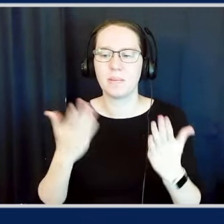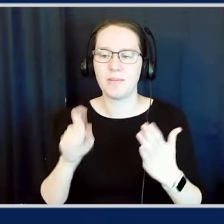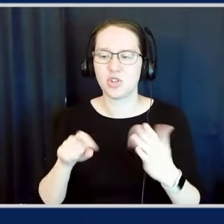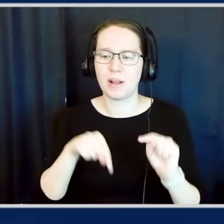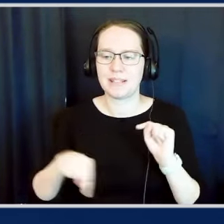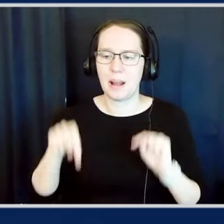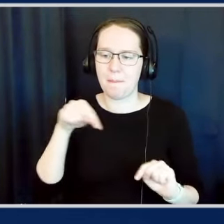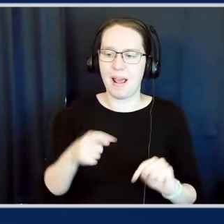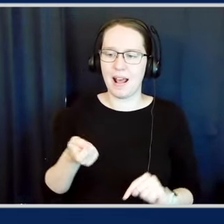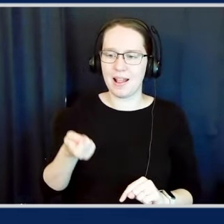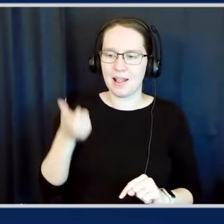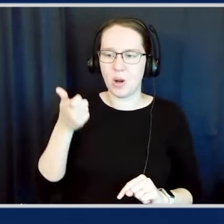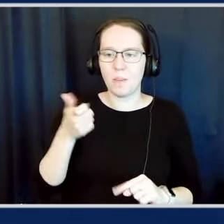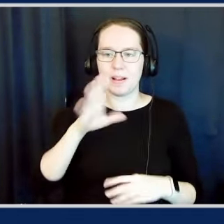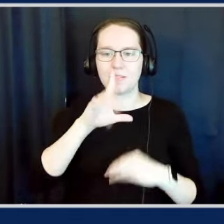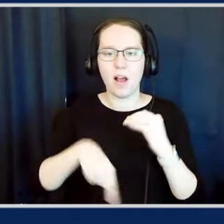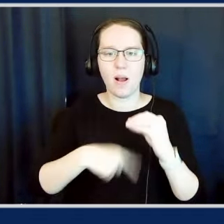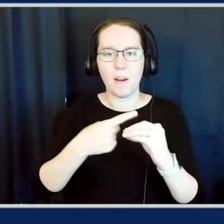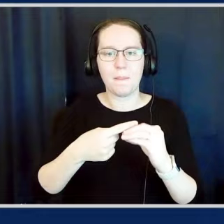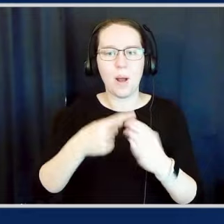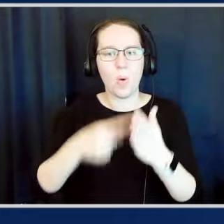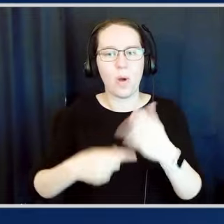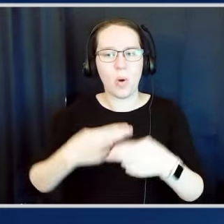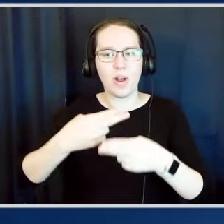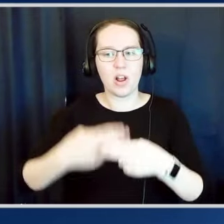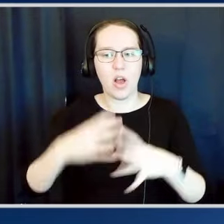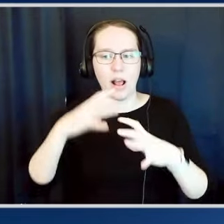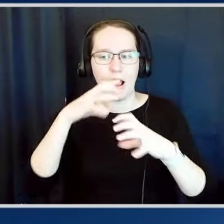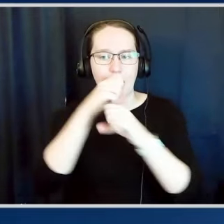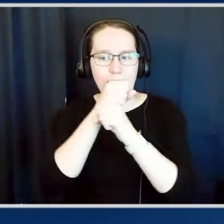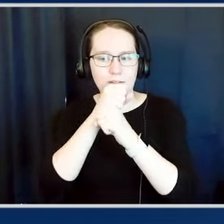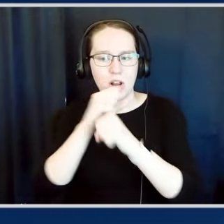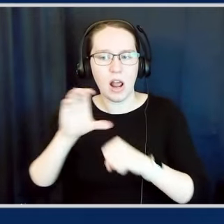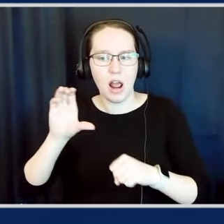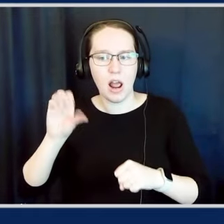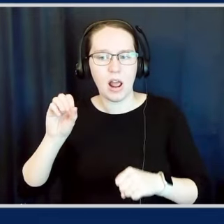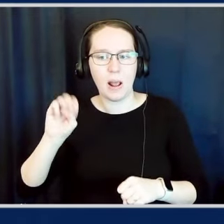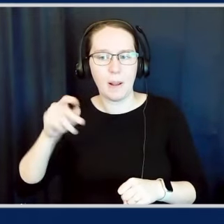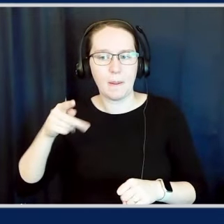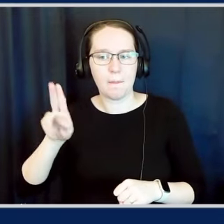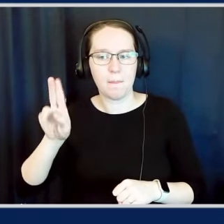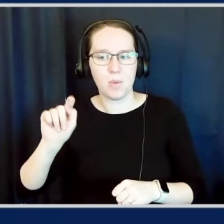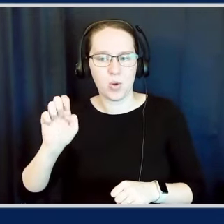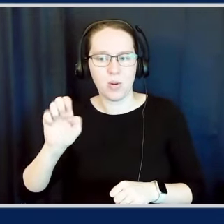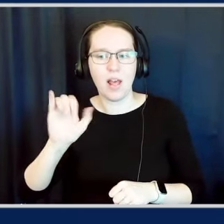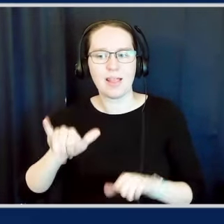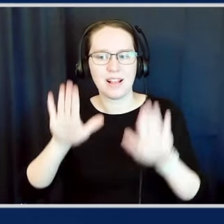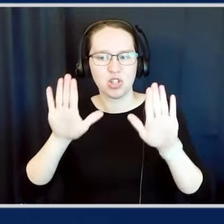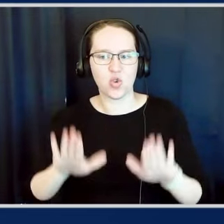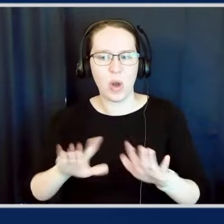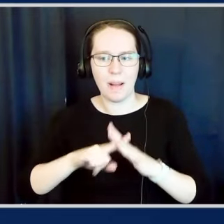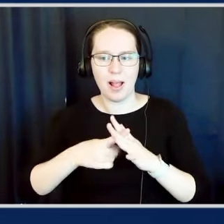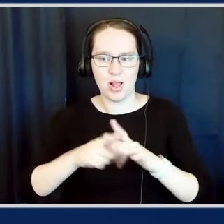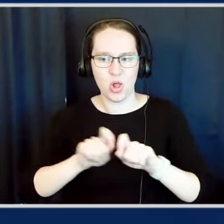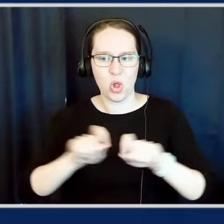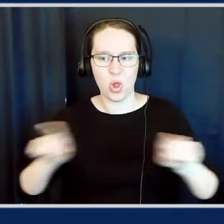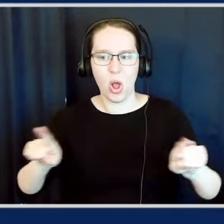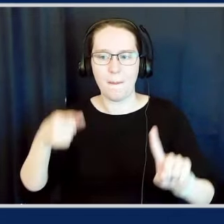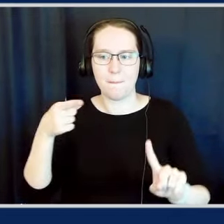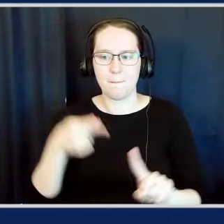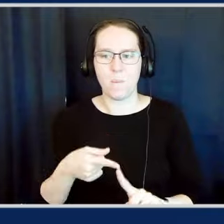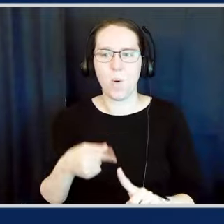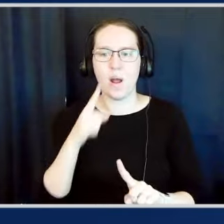bit to talk about what we call confidential compute, because I think that is an incredible launch point here into